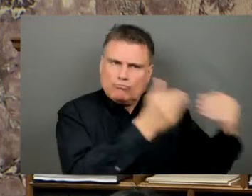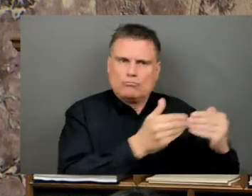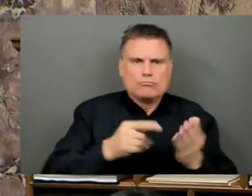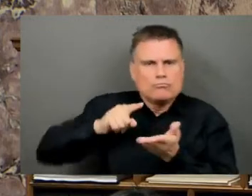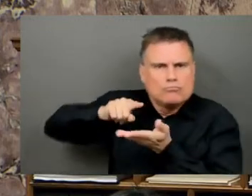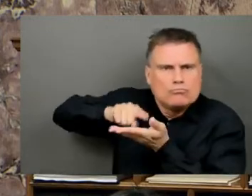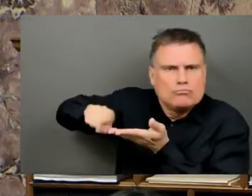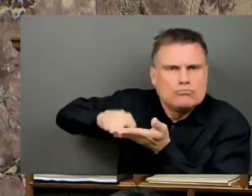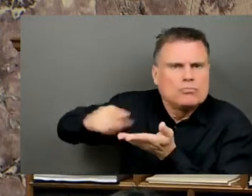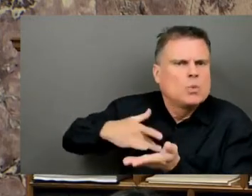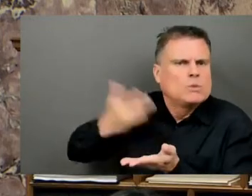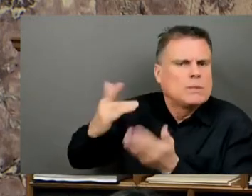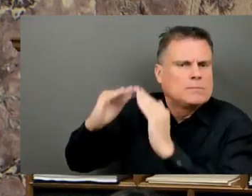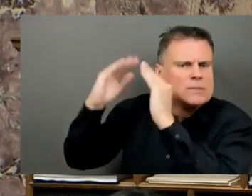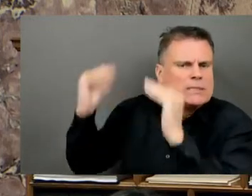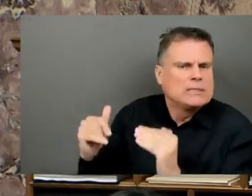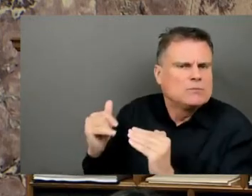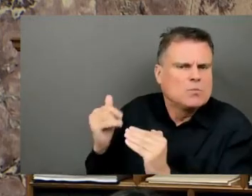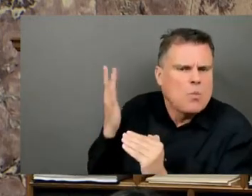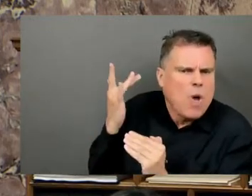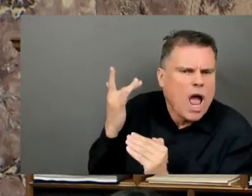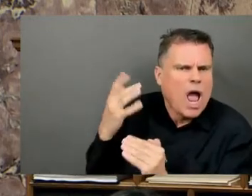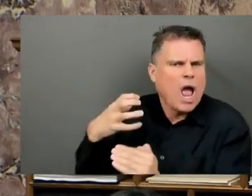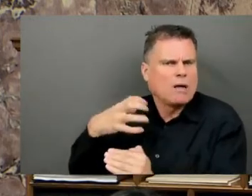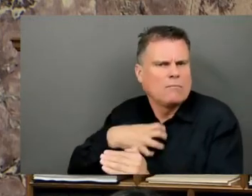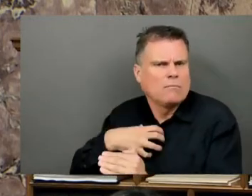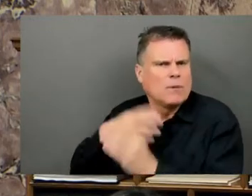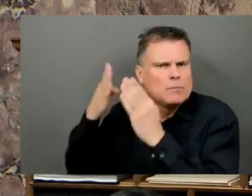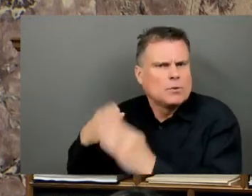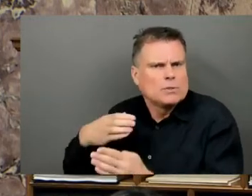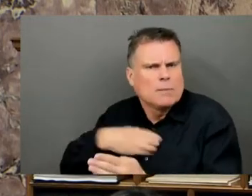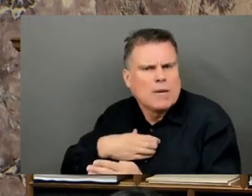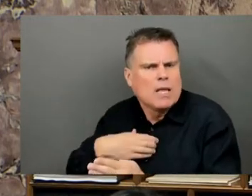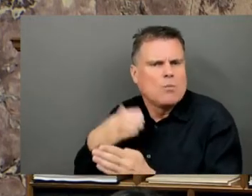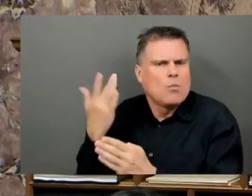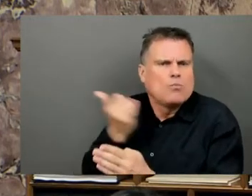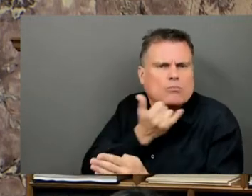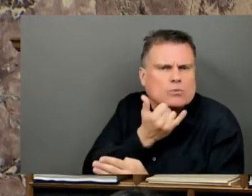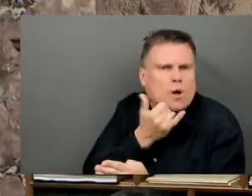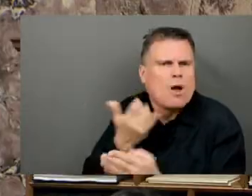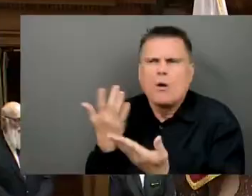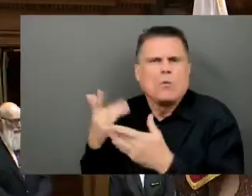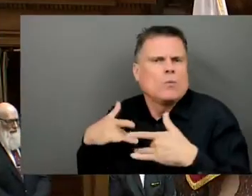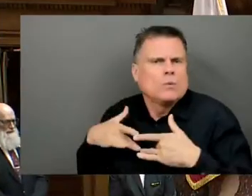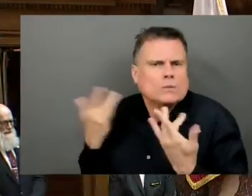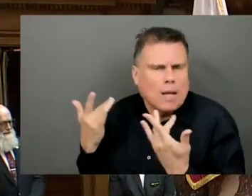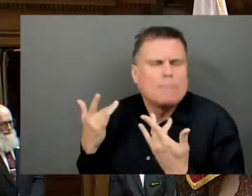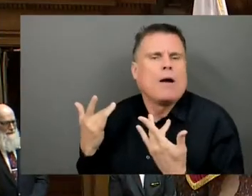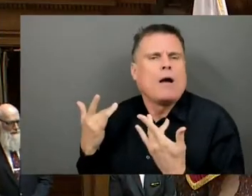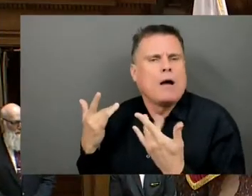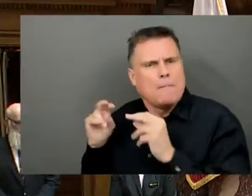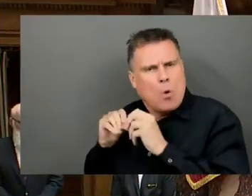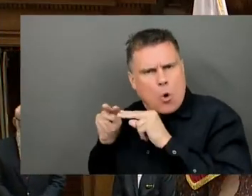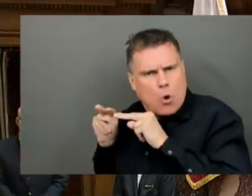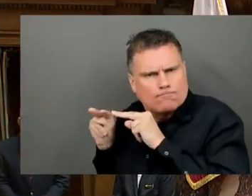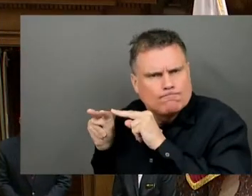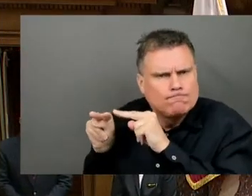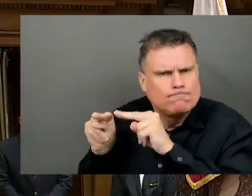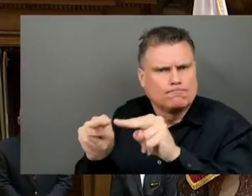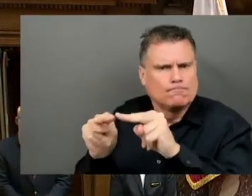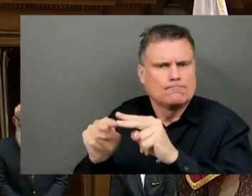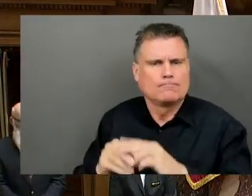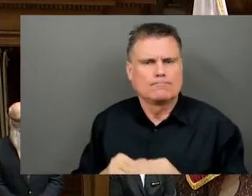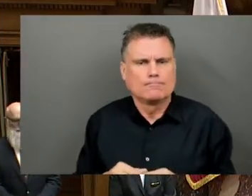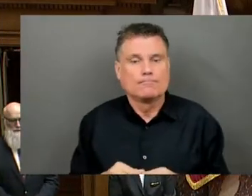of police complaints. Thank you. Members, the question is first reading of the bill. All those in